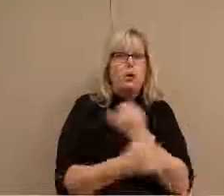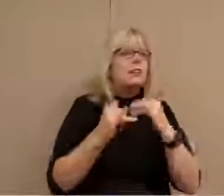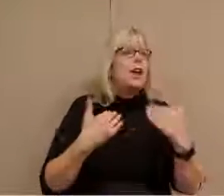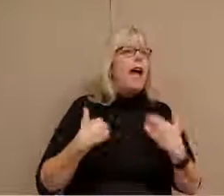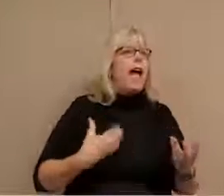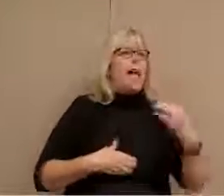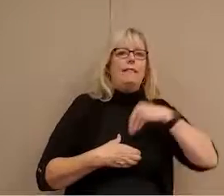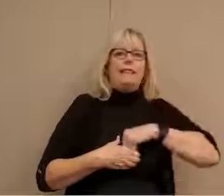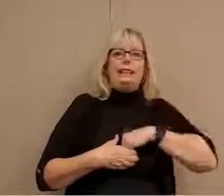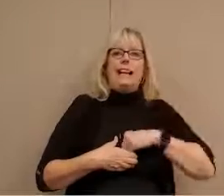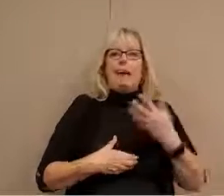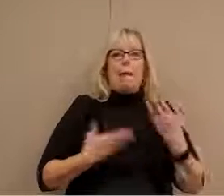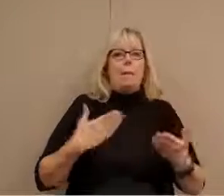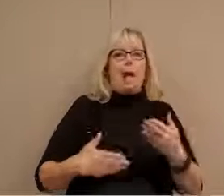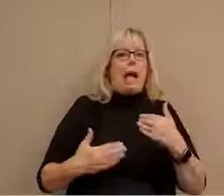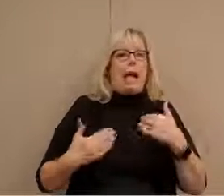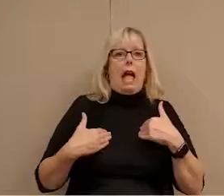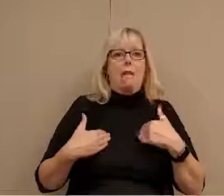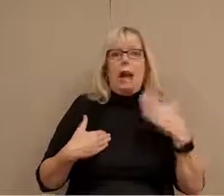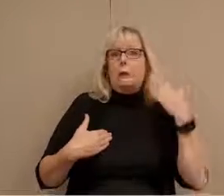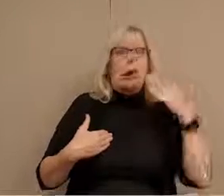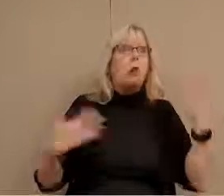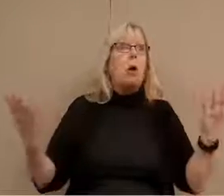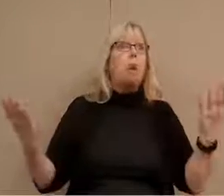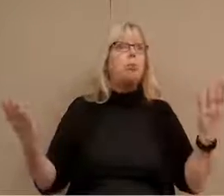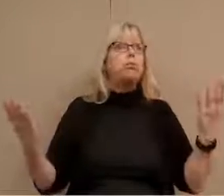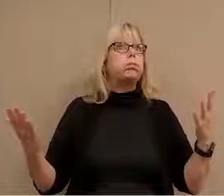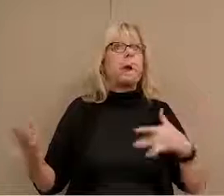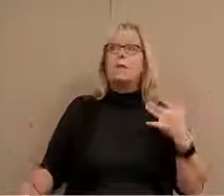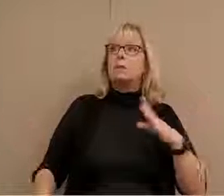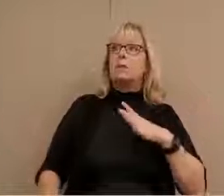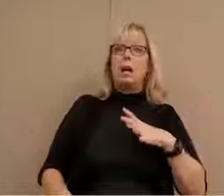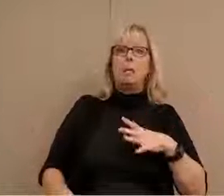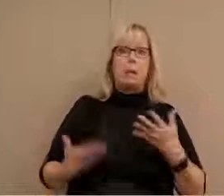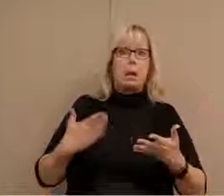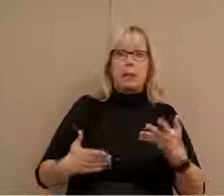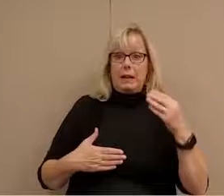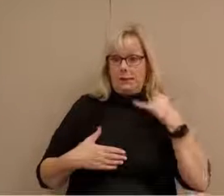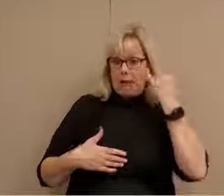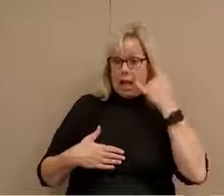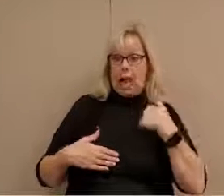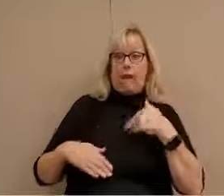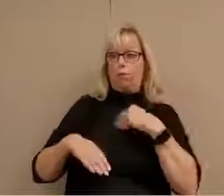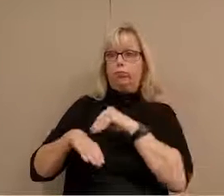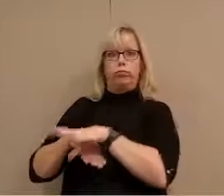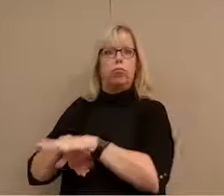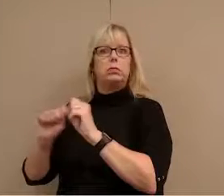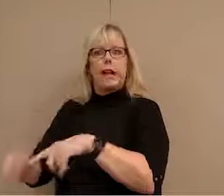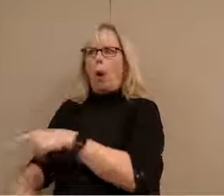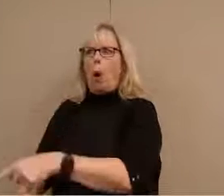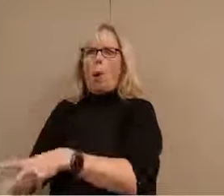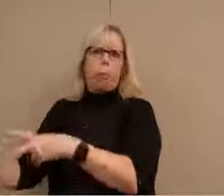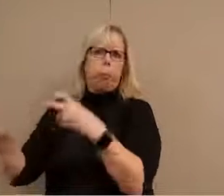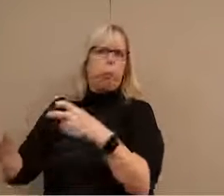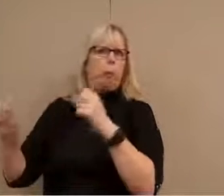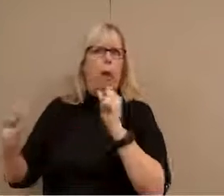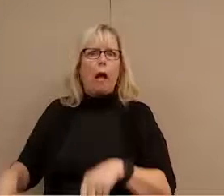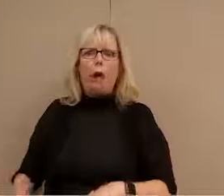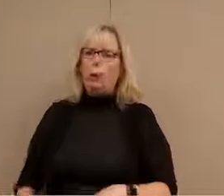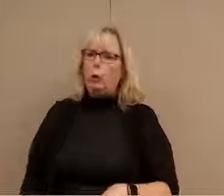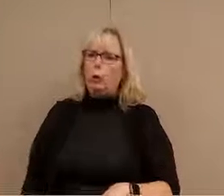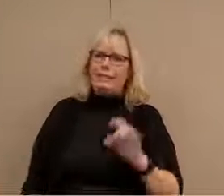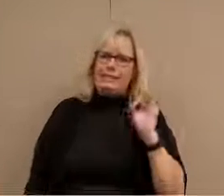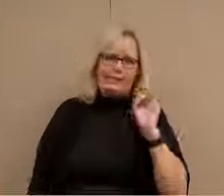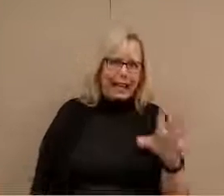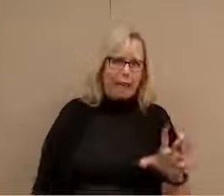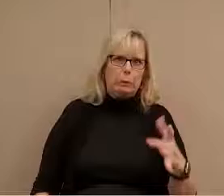it, okay? I may have had it and I don't even know, quite honestly. This is a terrible virus that